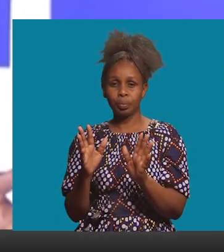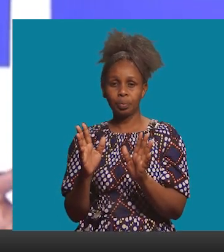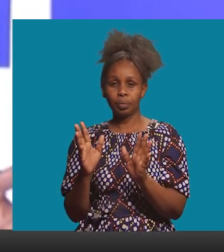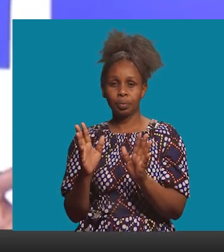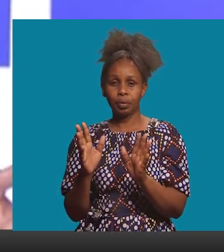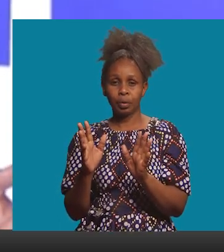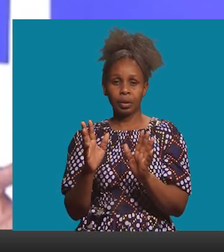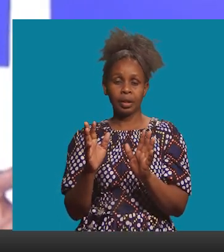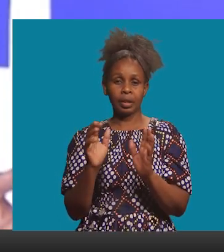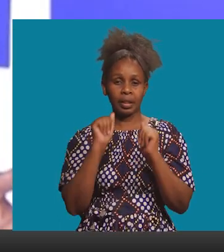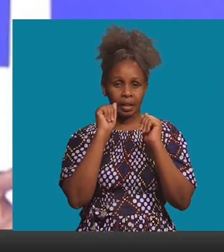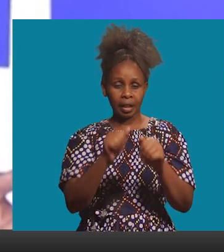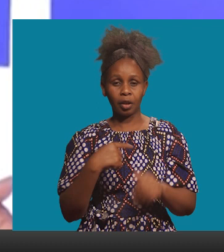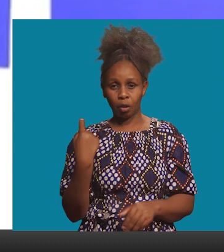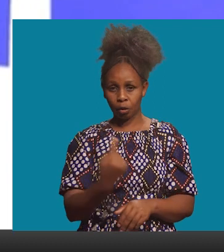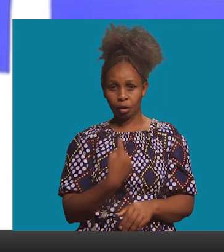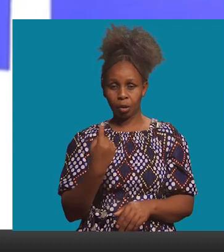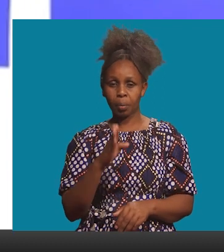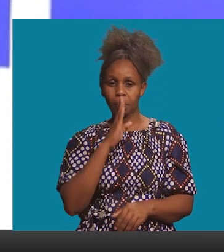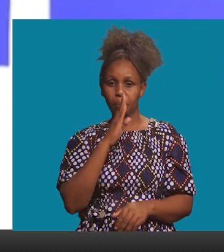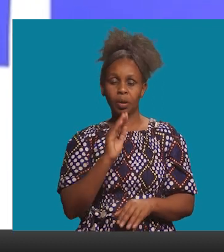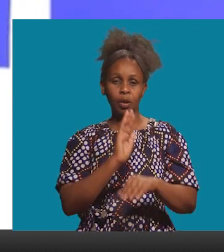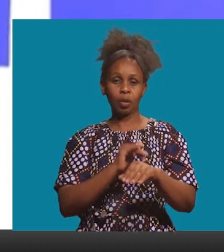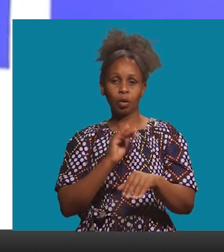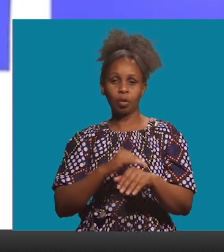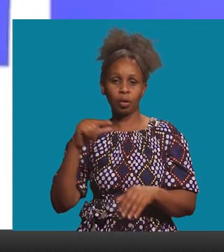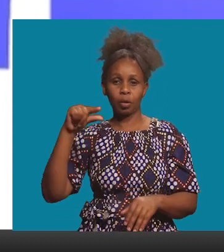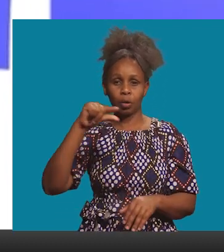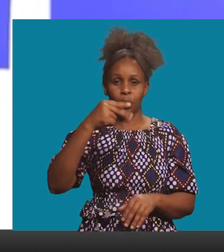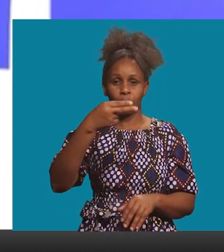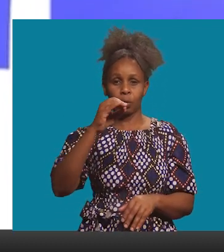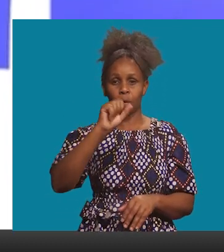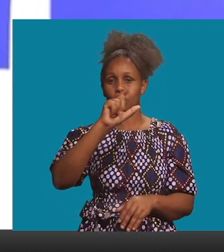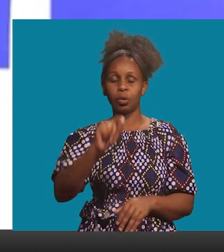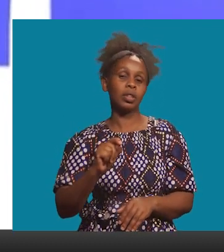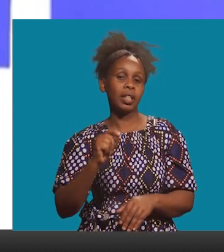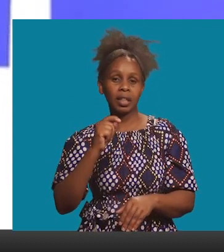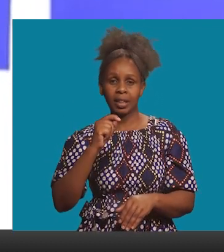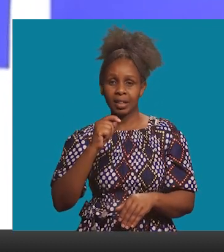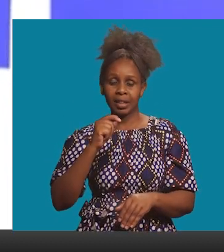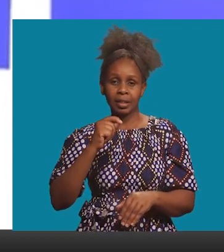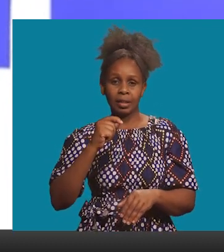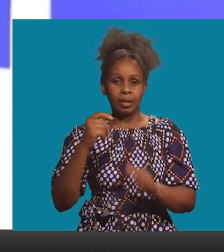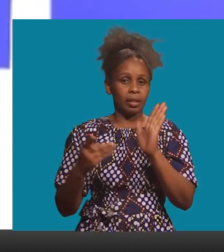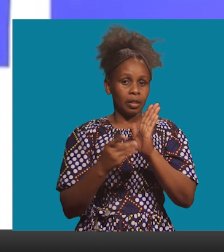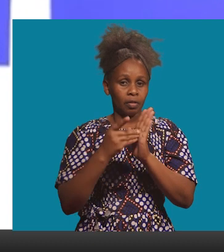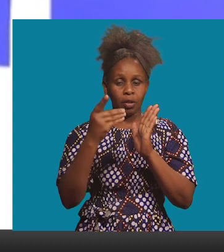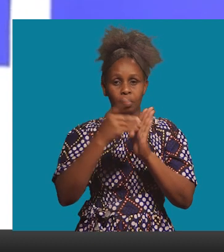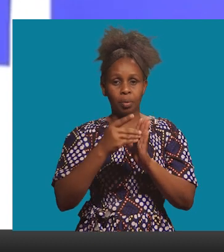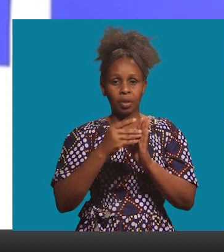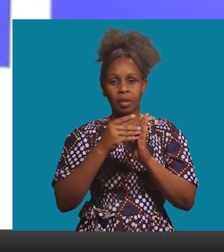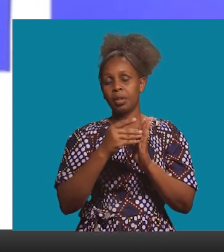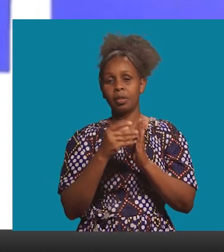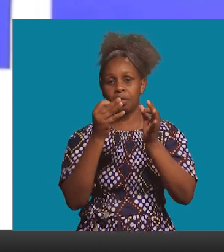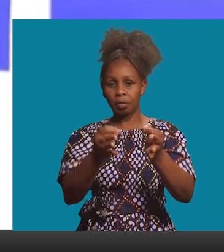what can only be called the ghost National Housing Development Fund, statutory deduction of 3%